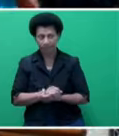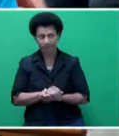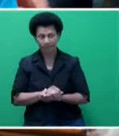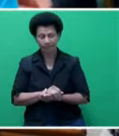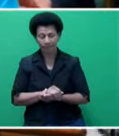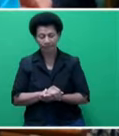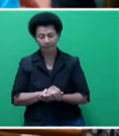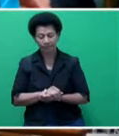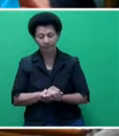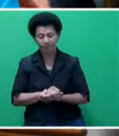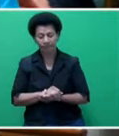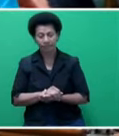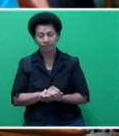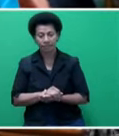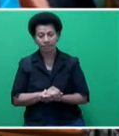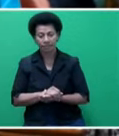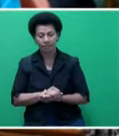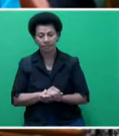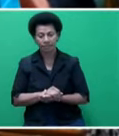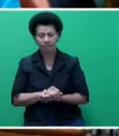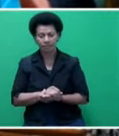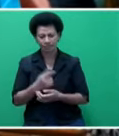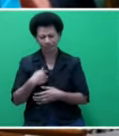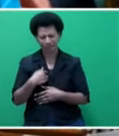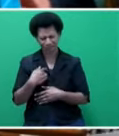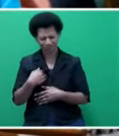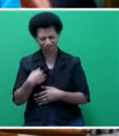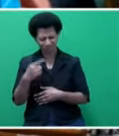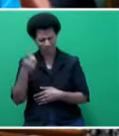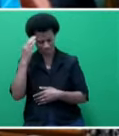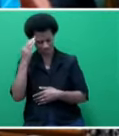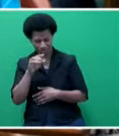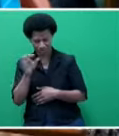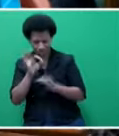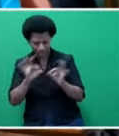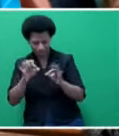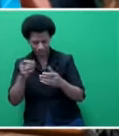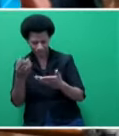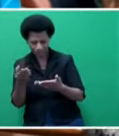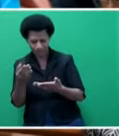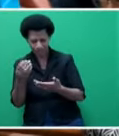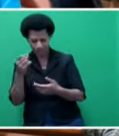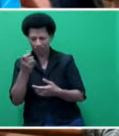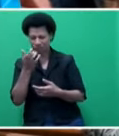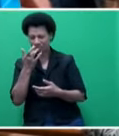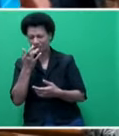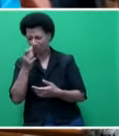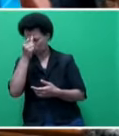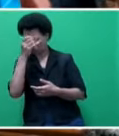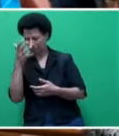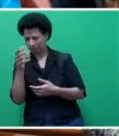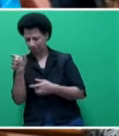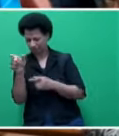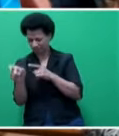I hope it is not some smart idea from some smart banker, because I think in some ways, if